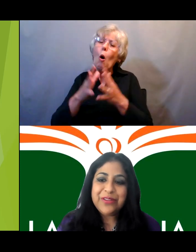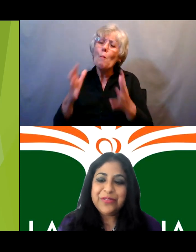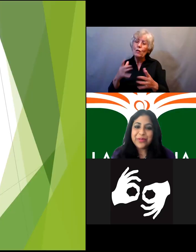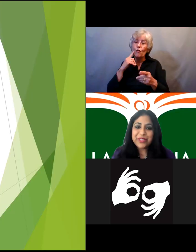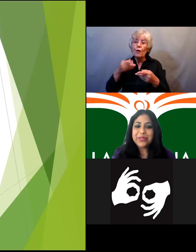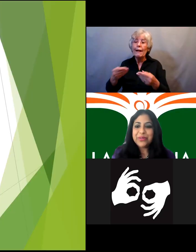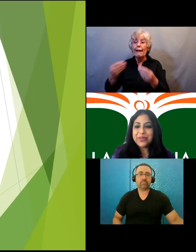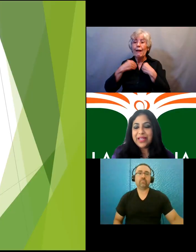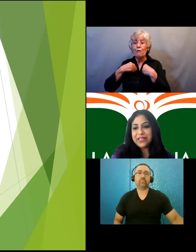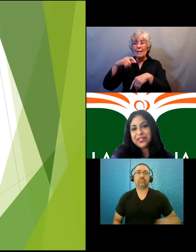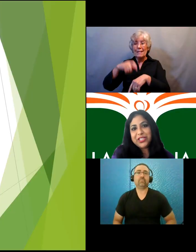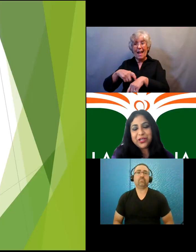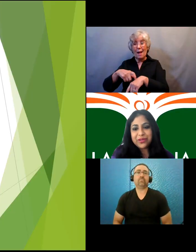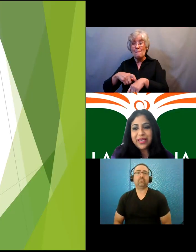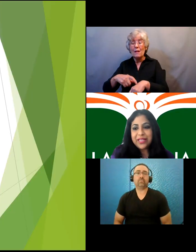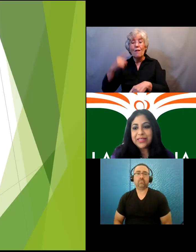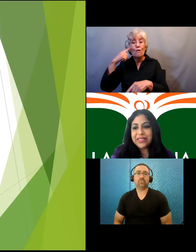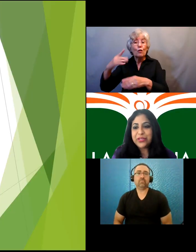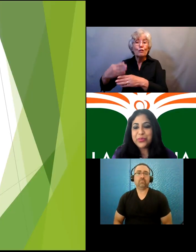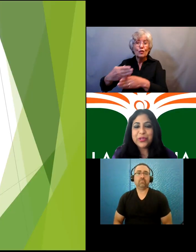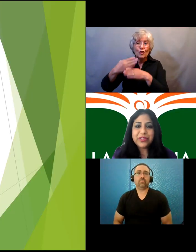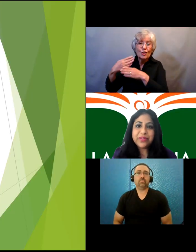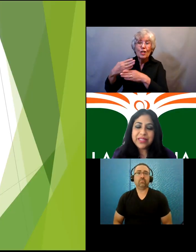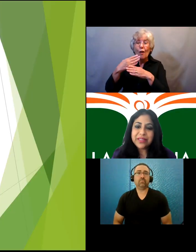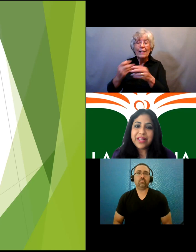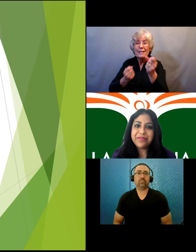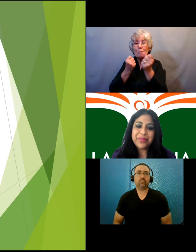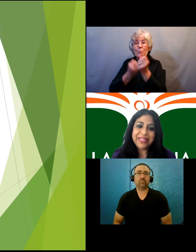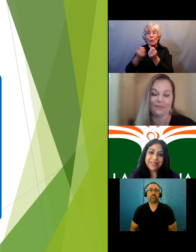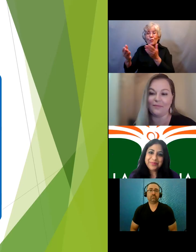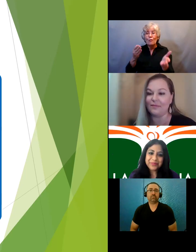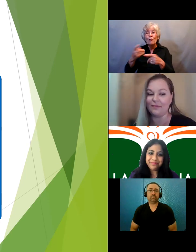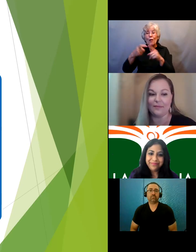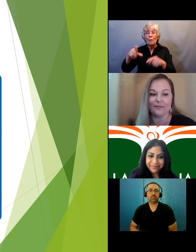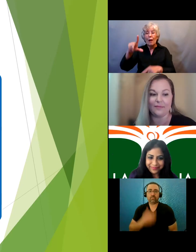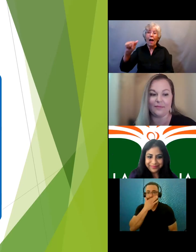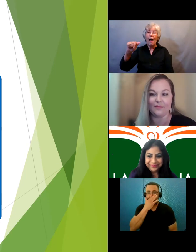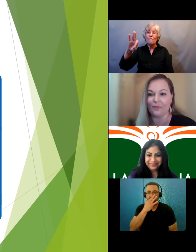time for me to share support services of La Familia.